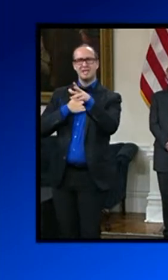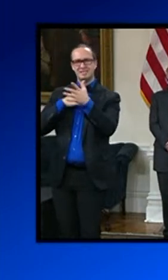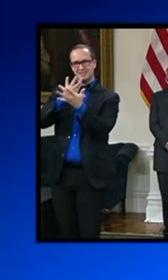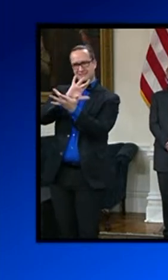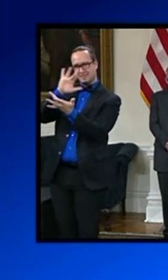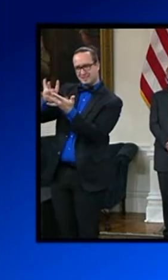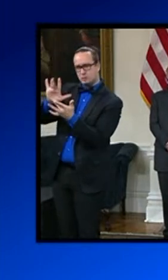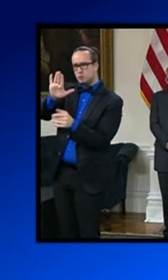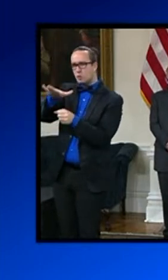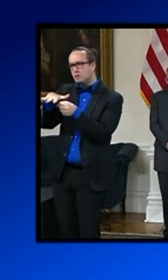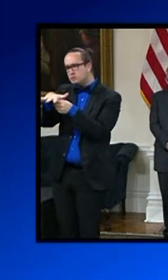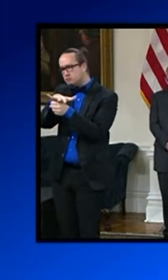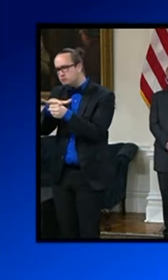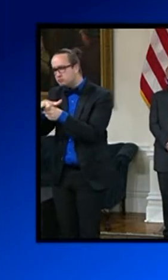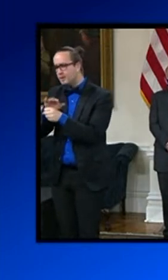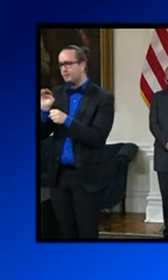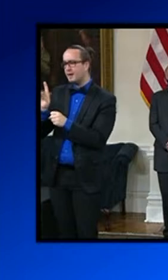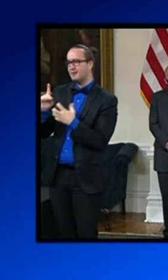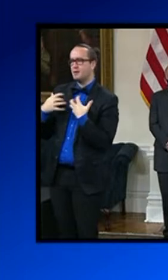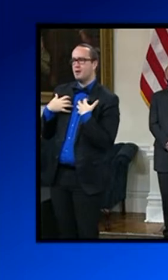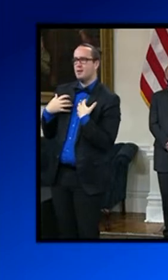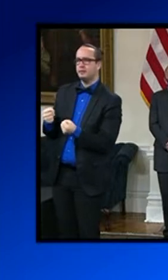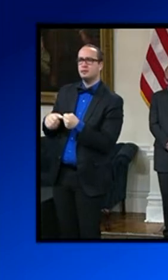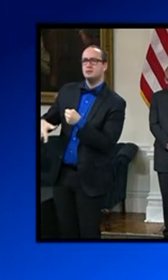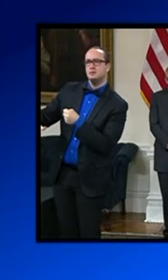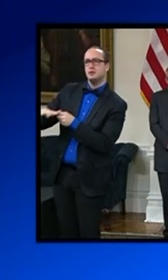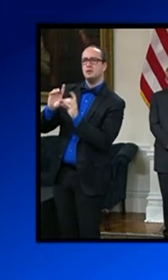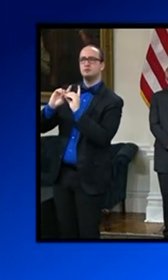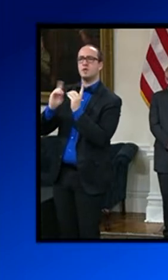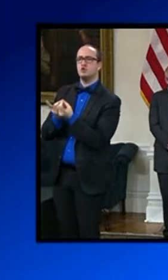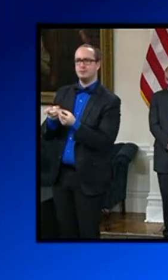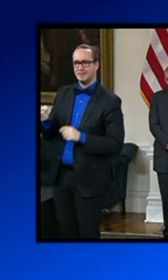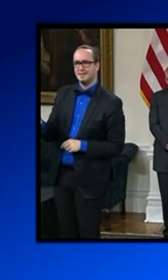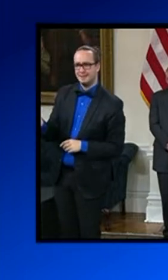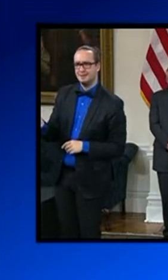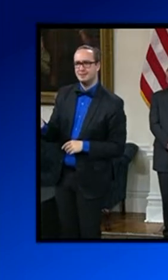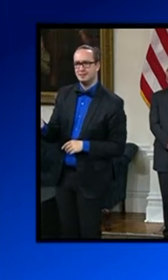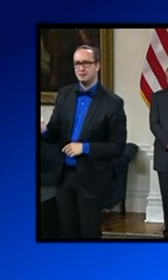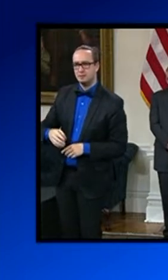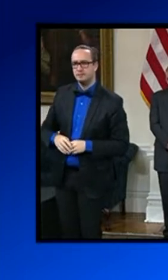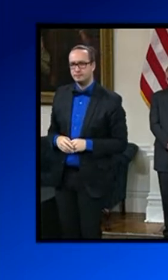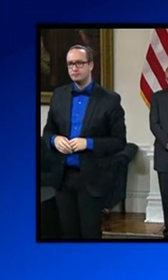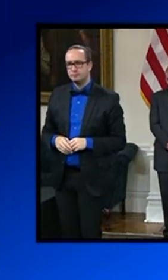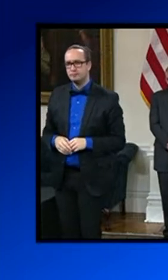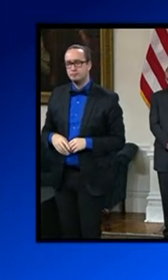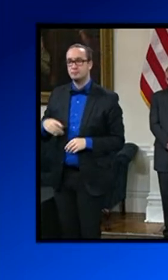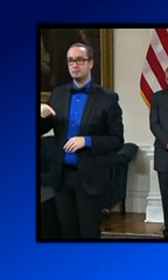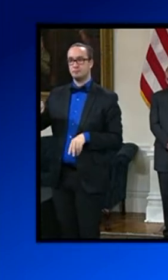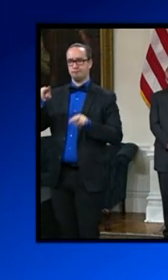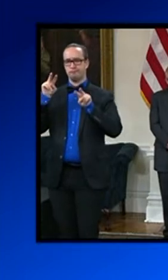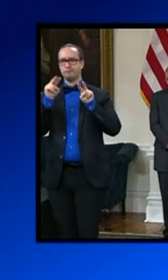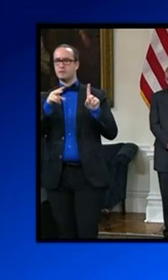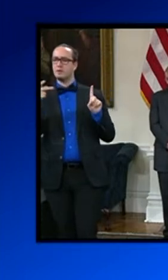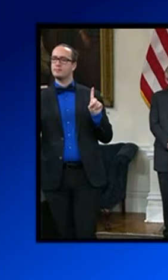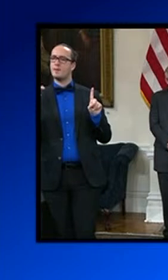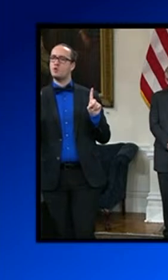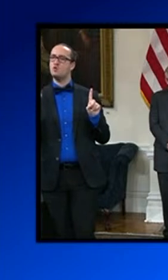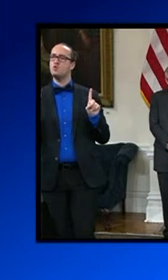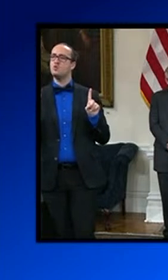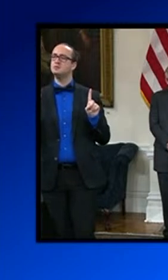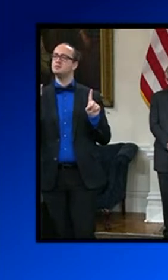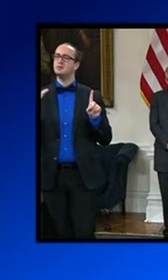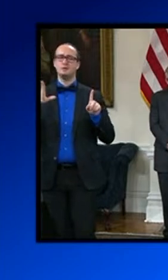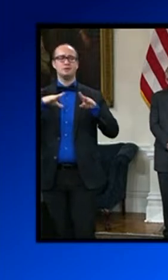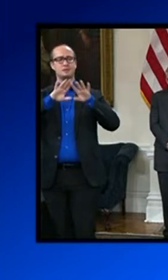on our portal, which will launch today. There is a correlation between knowing someone who has been vaccinated and wanting